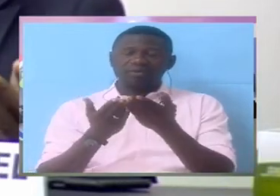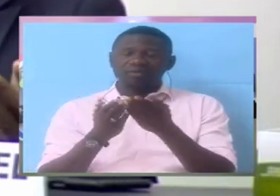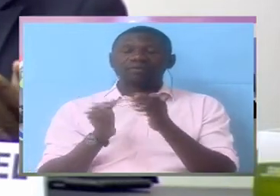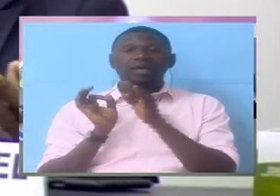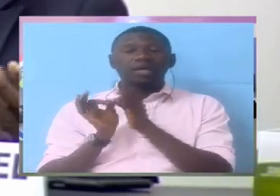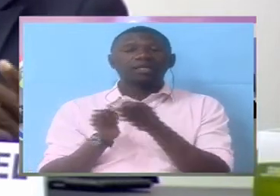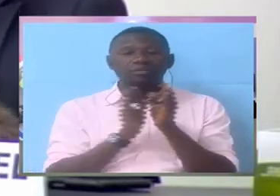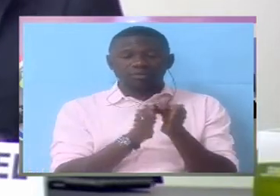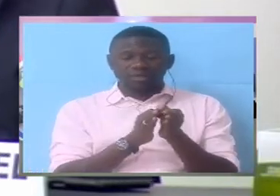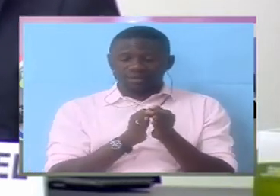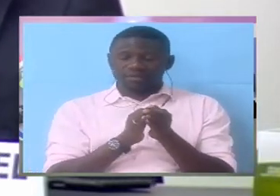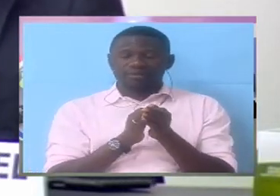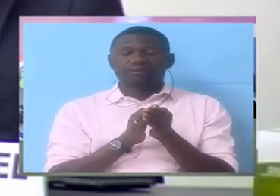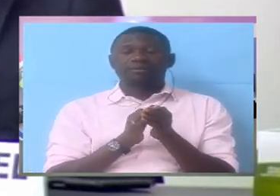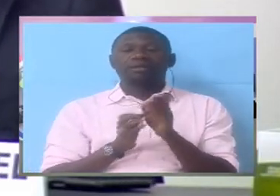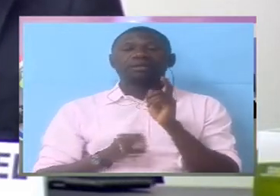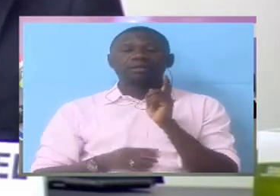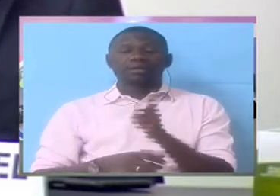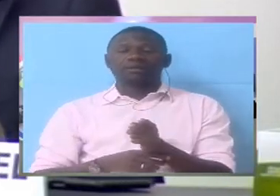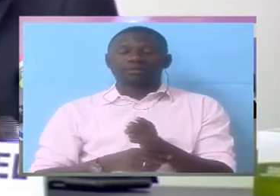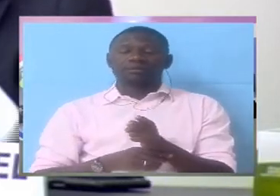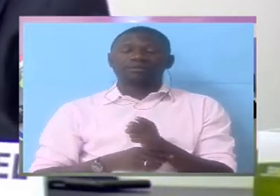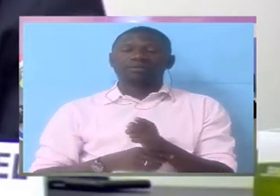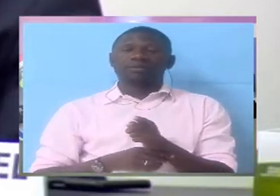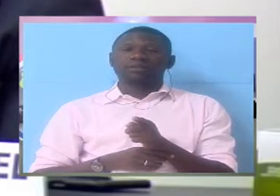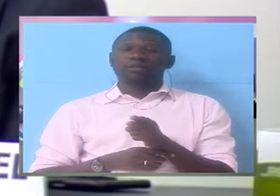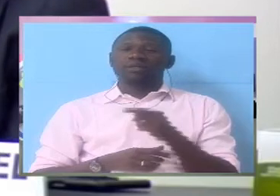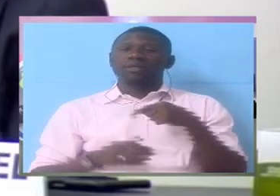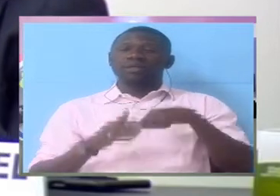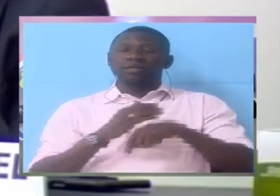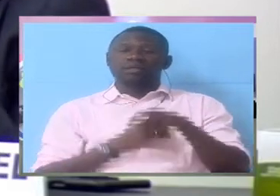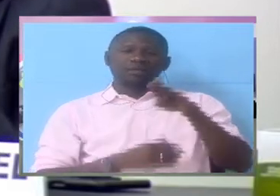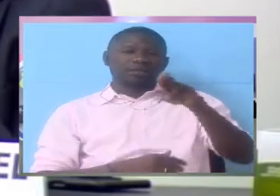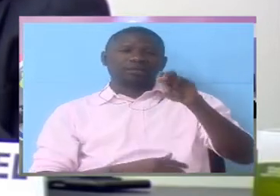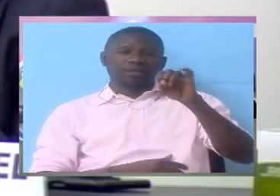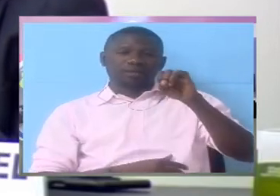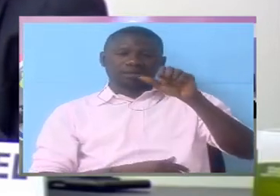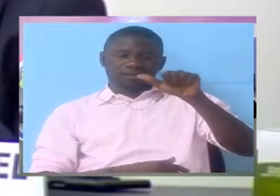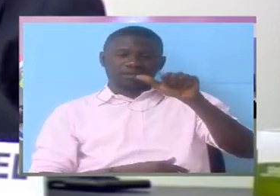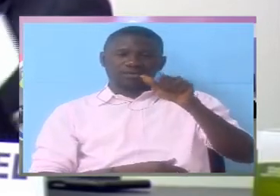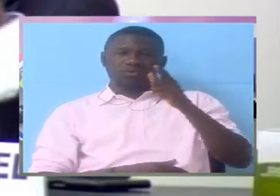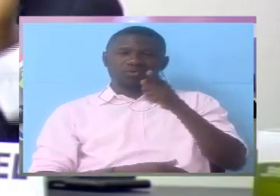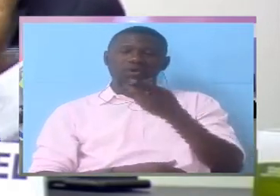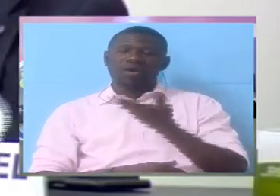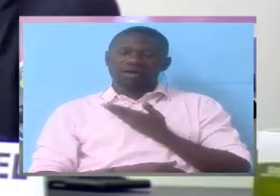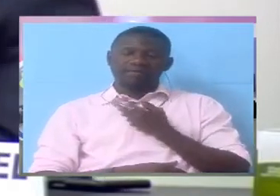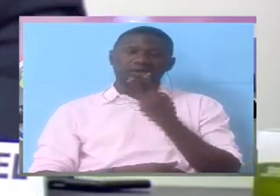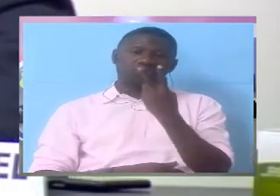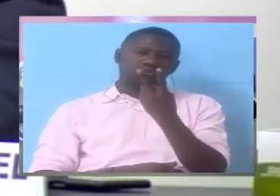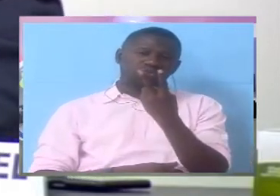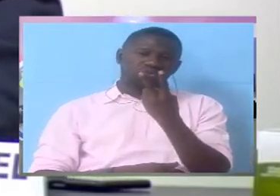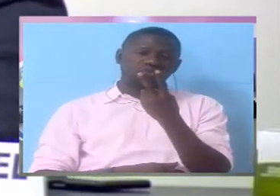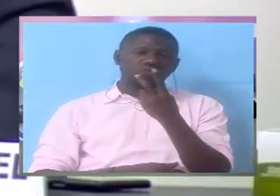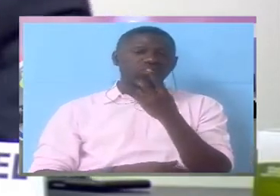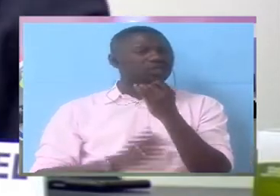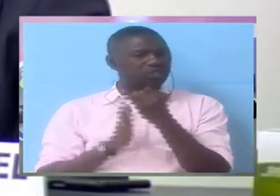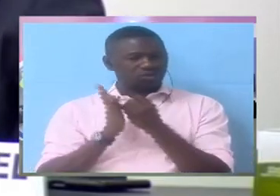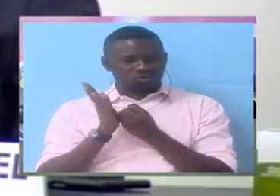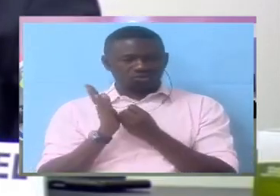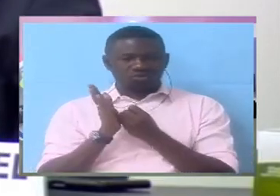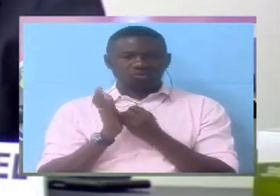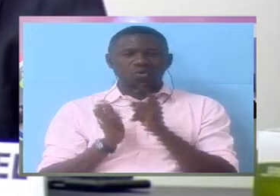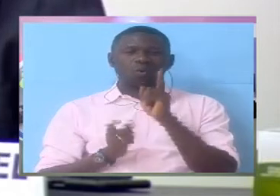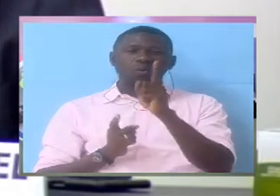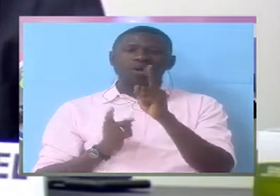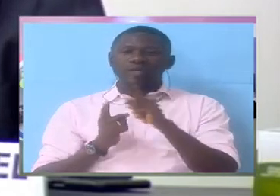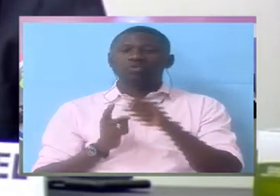You have stated that in the NIA you have two issues, need to know and need not to know.